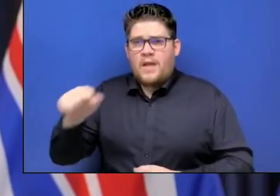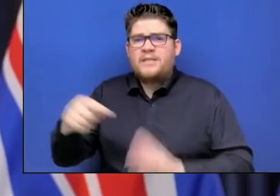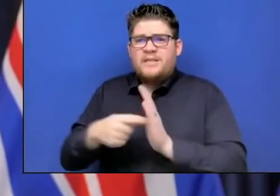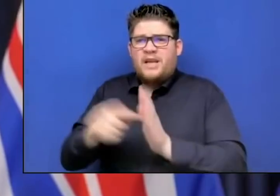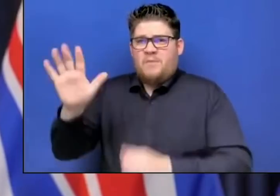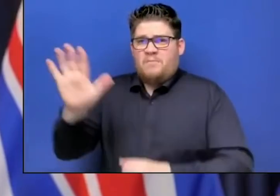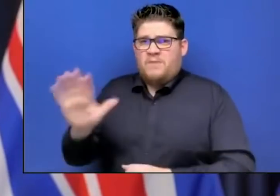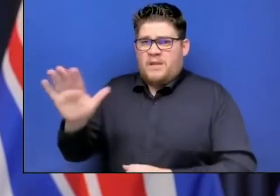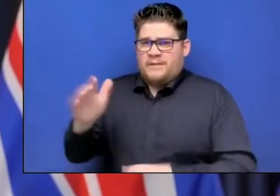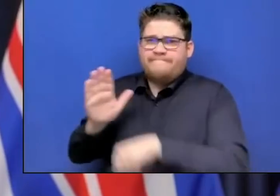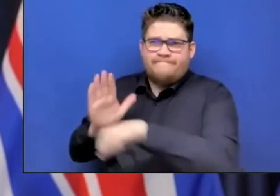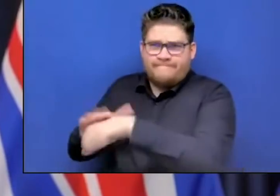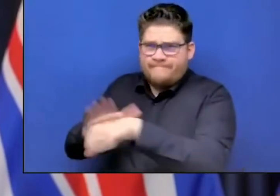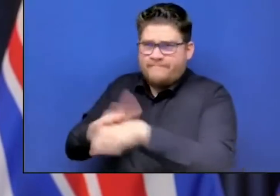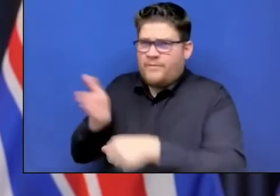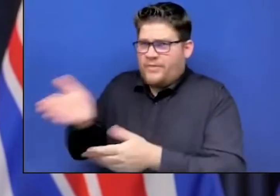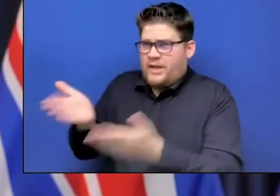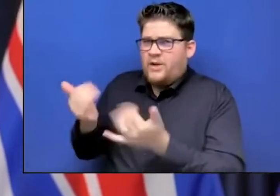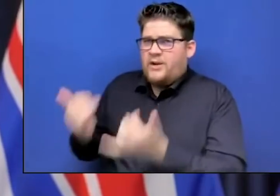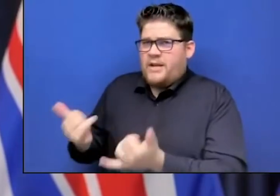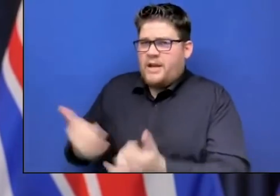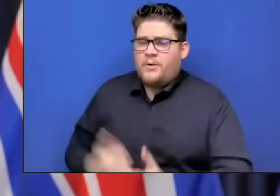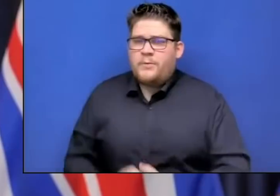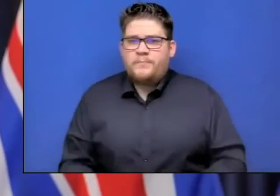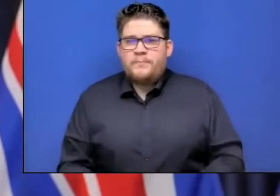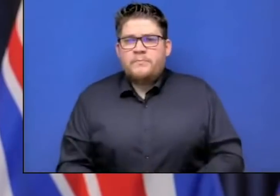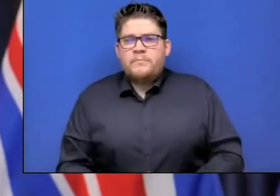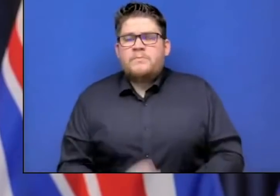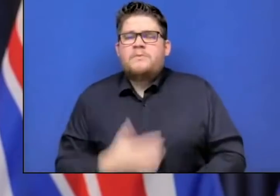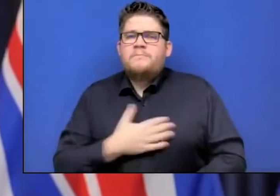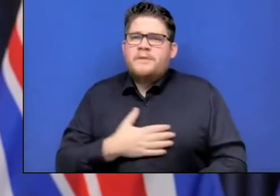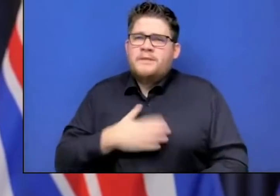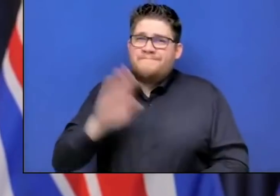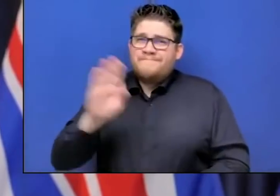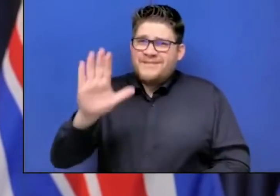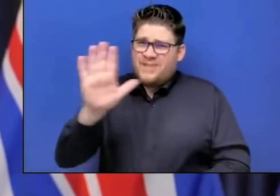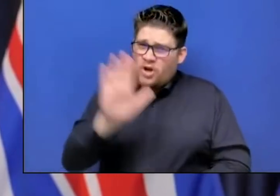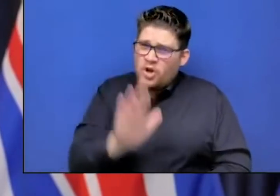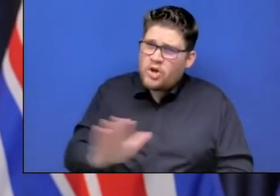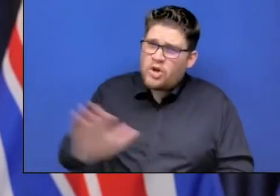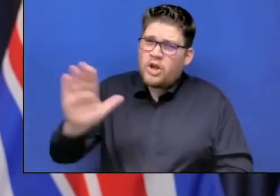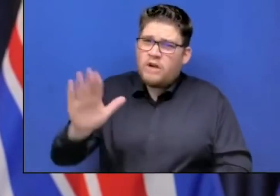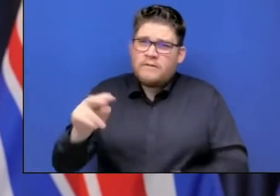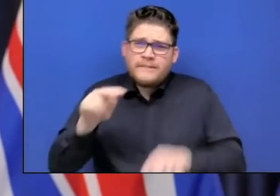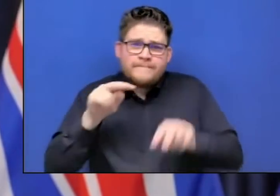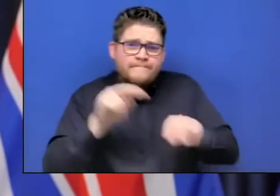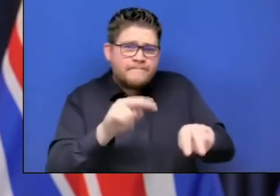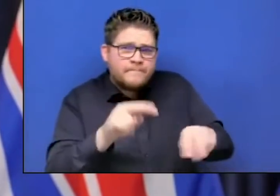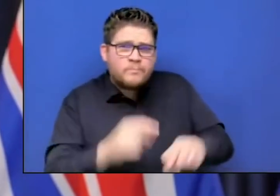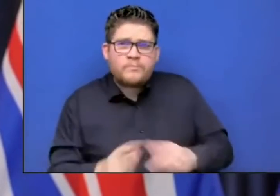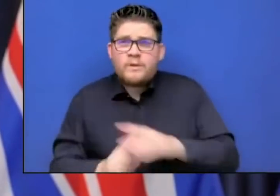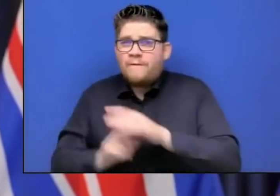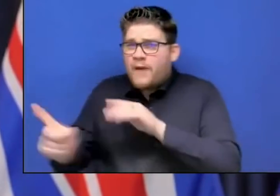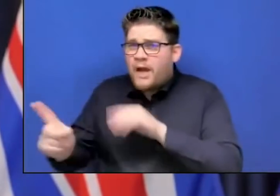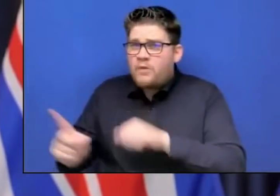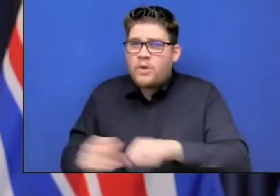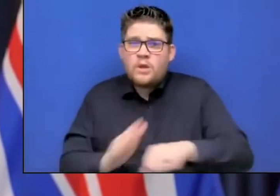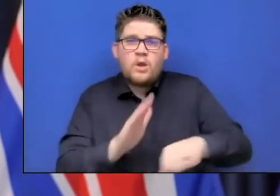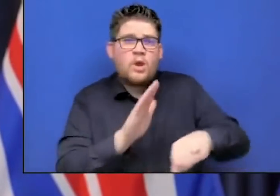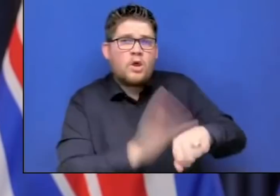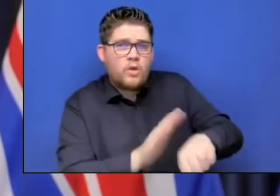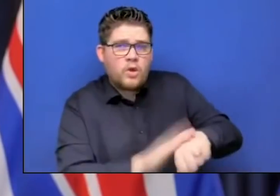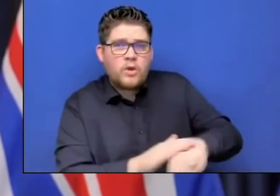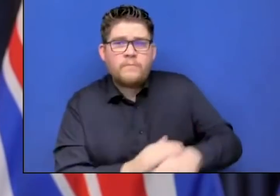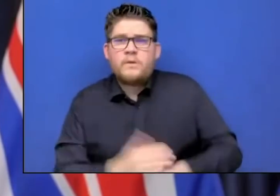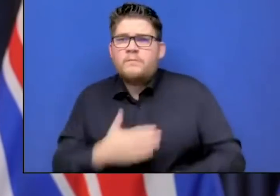authorities, especially if evacuation alerts or evacuation orders are issued. Anyone under an evacuation